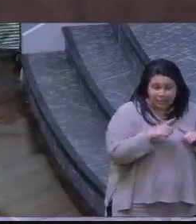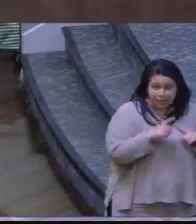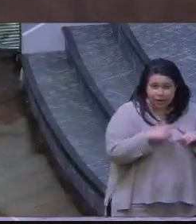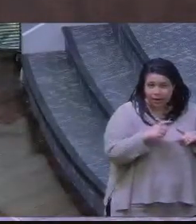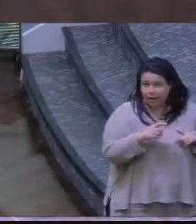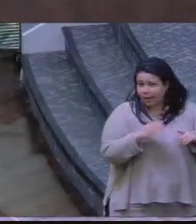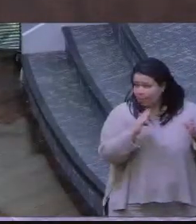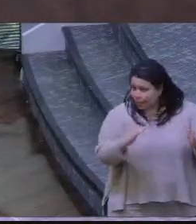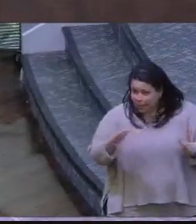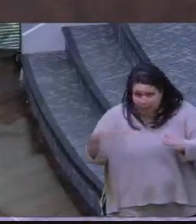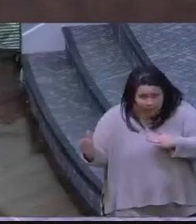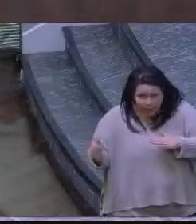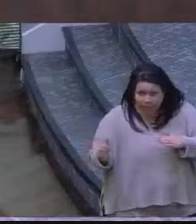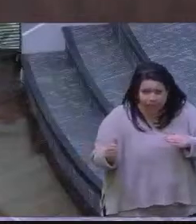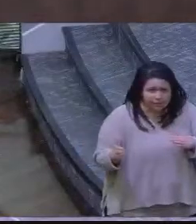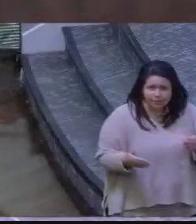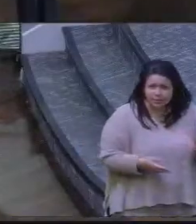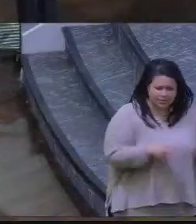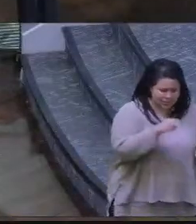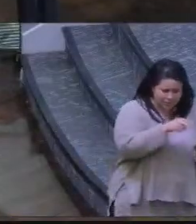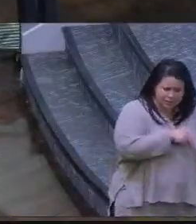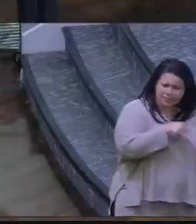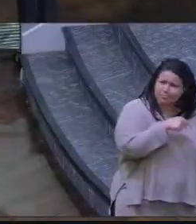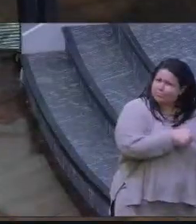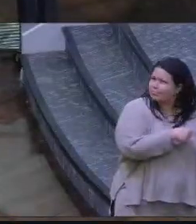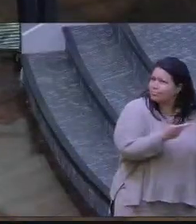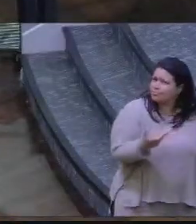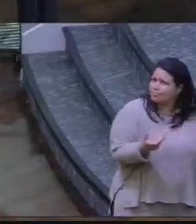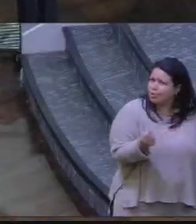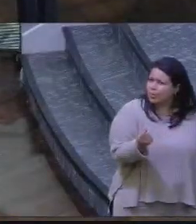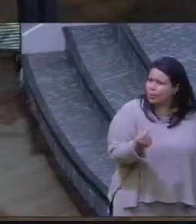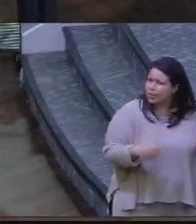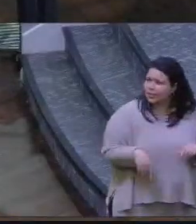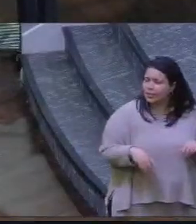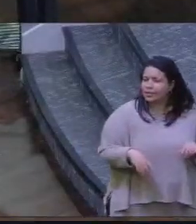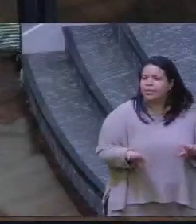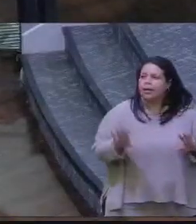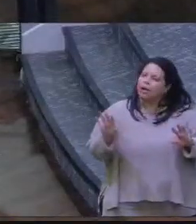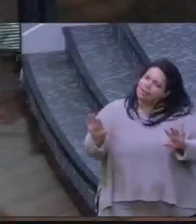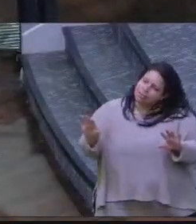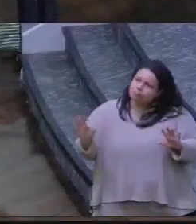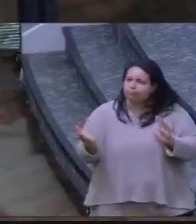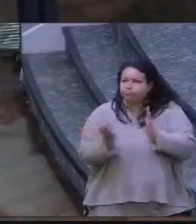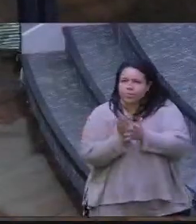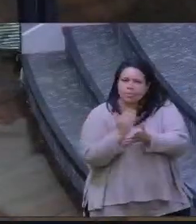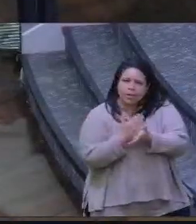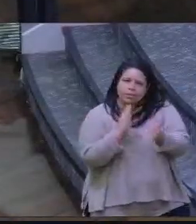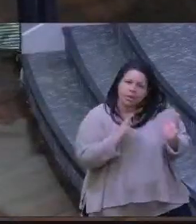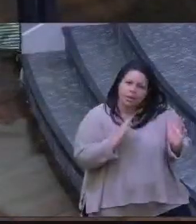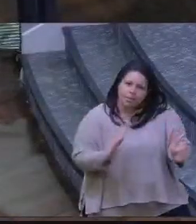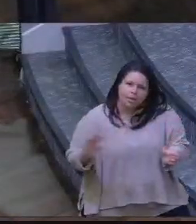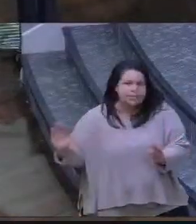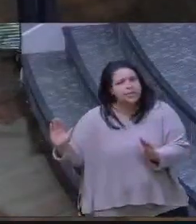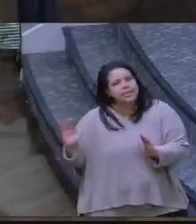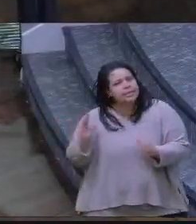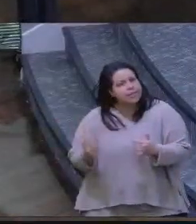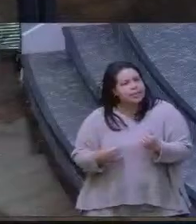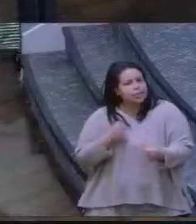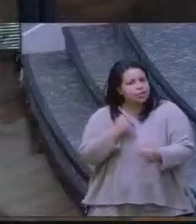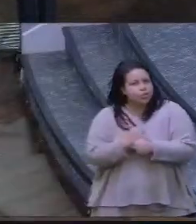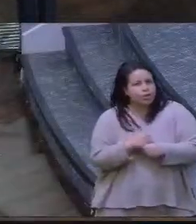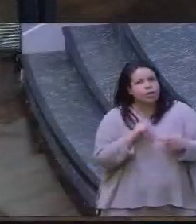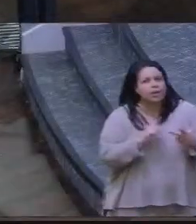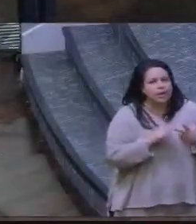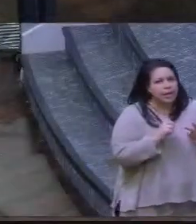looking at those contingency plans? I think as we go through the budget process this year and probably even next year, Ms. Davis, we need to